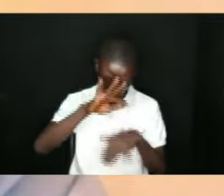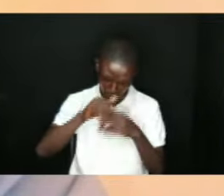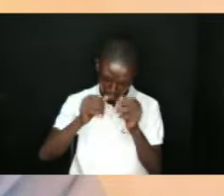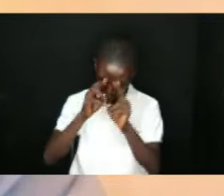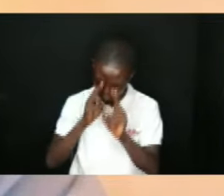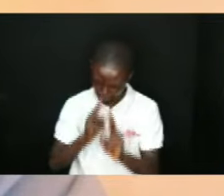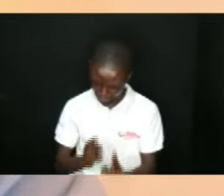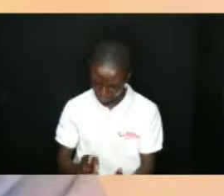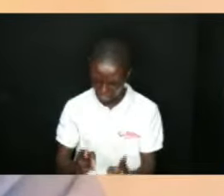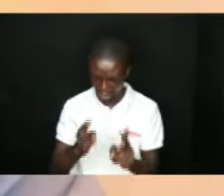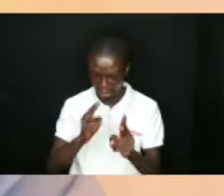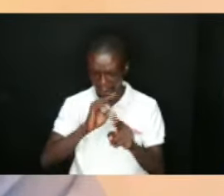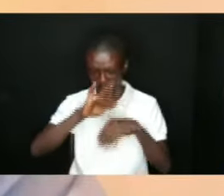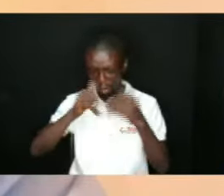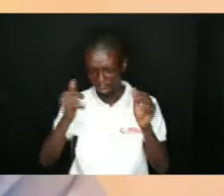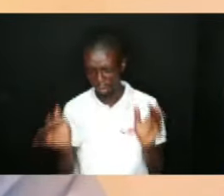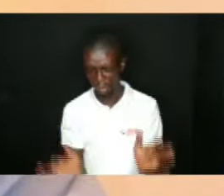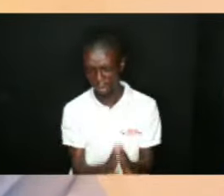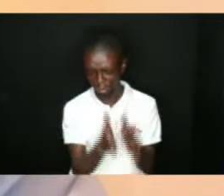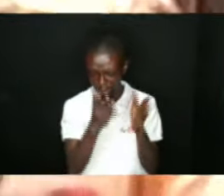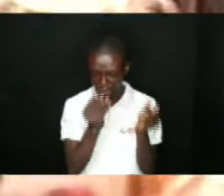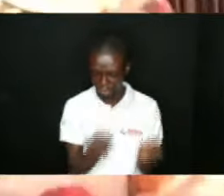Sendabaha.